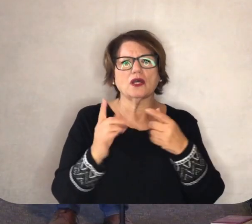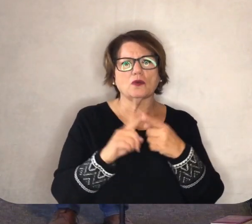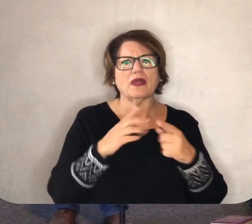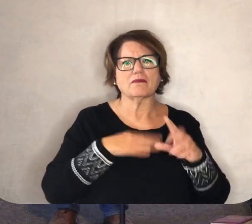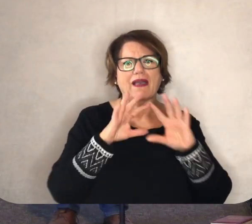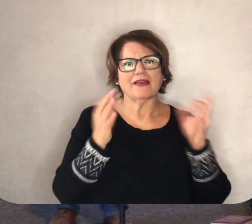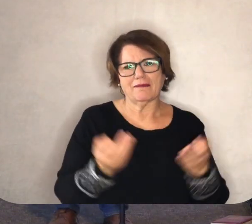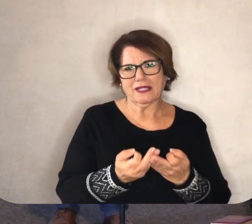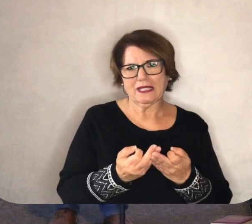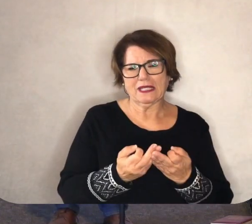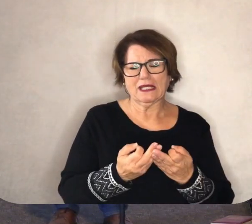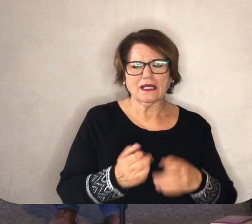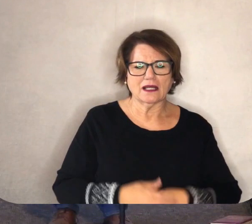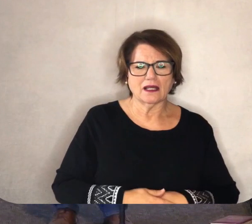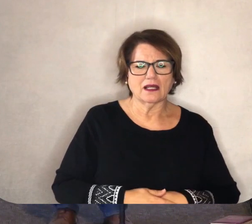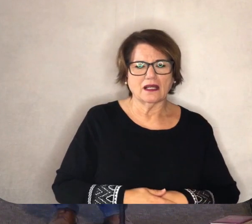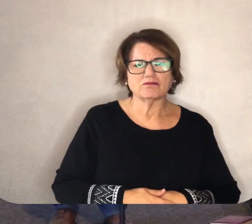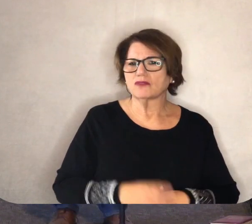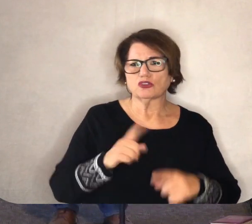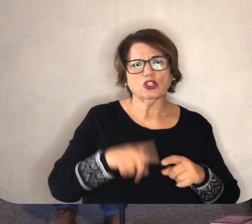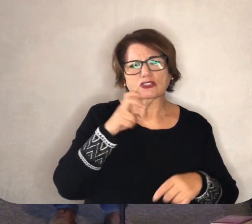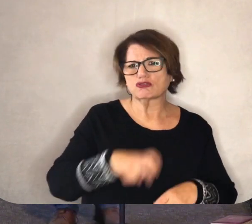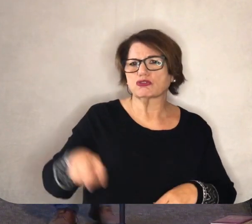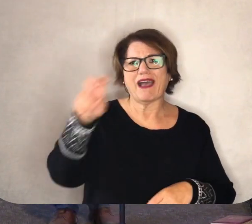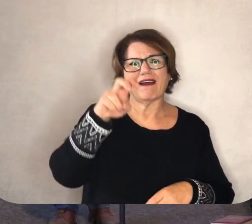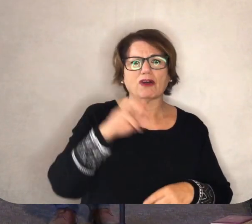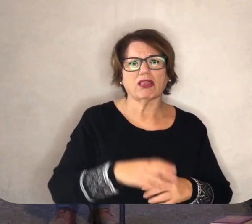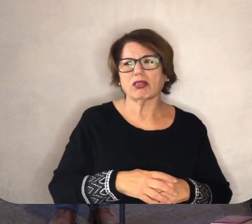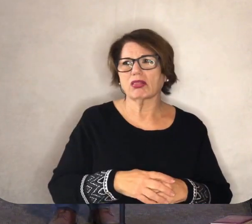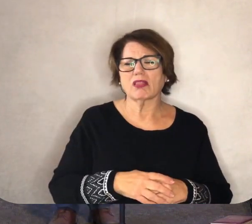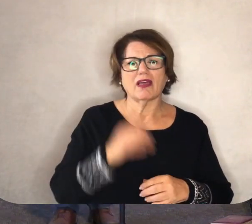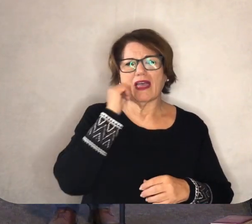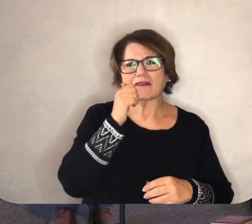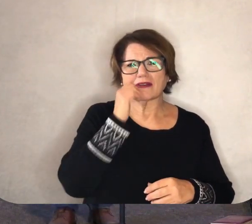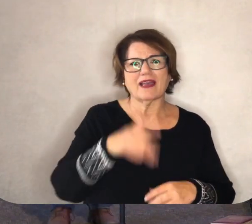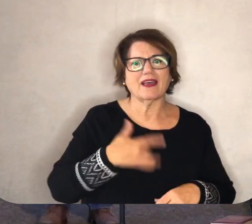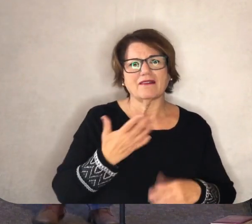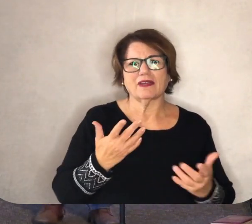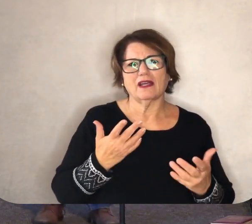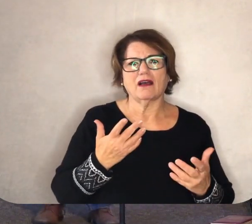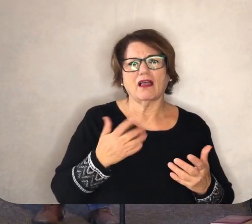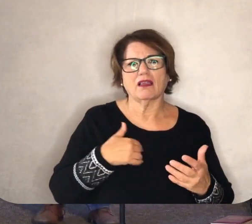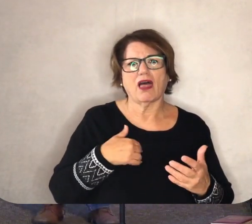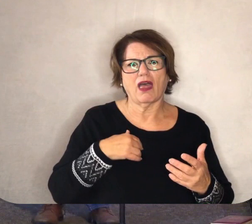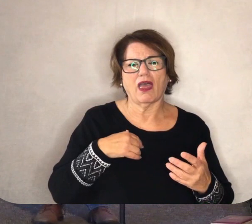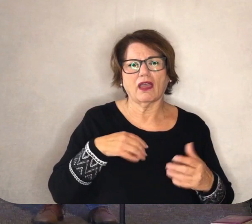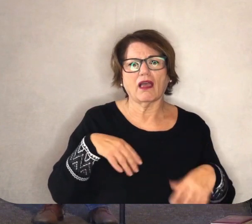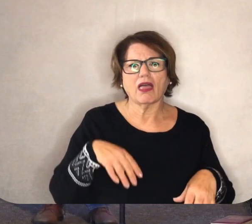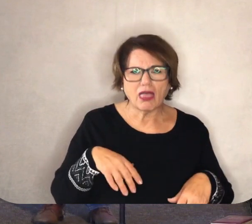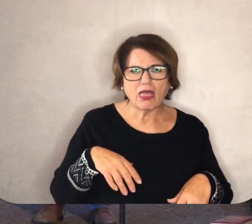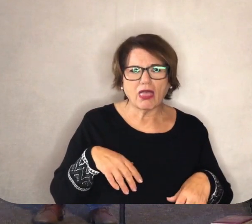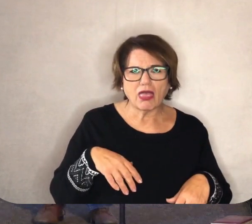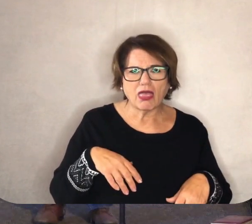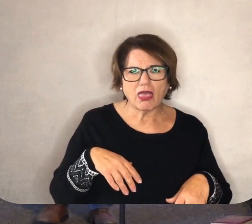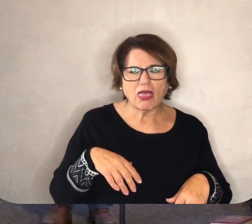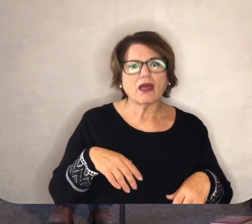family. I resented not being able to travel. I resented every day just feeling like Blur's Day. And I